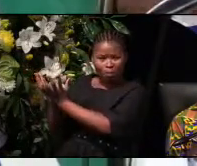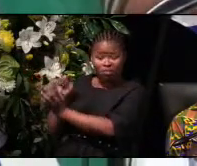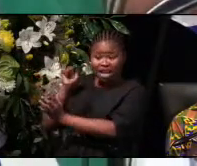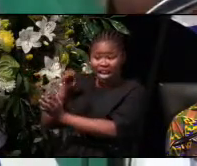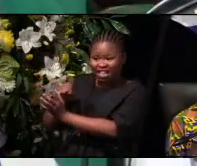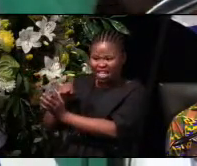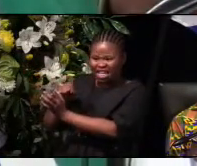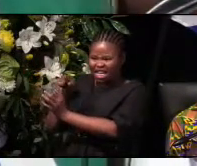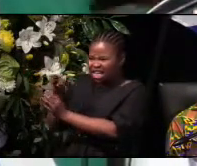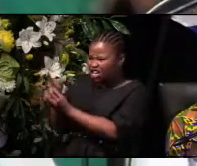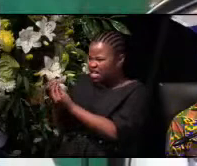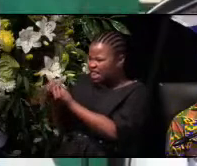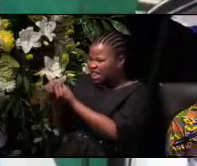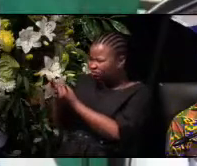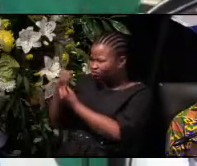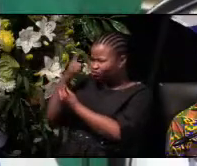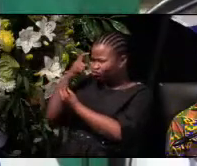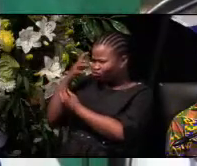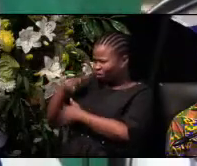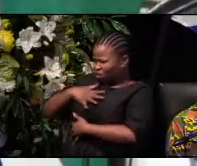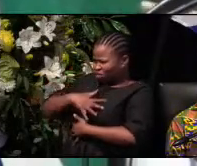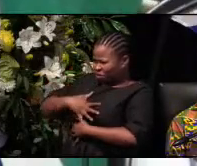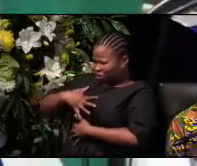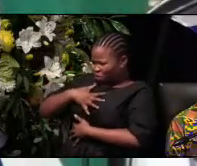had the critical consciousness